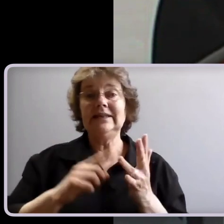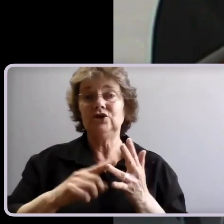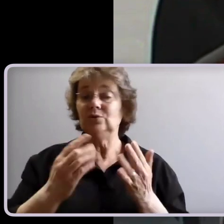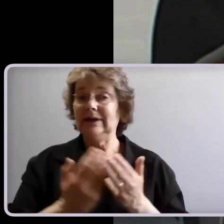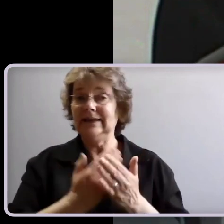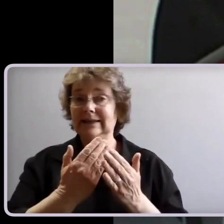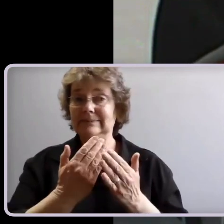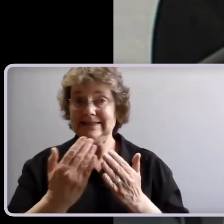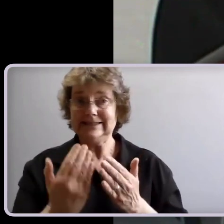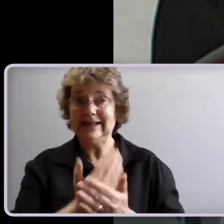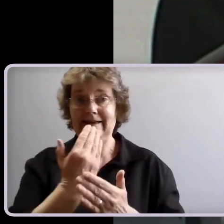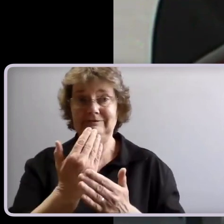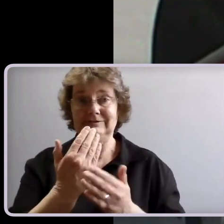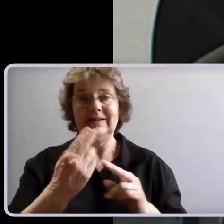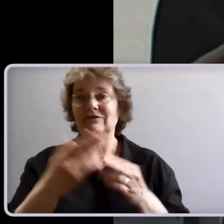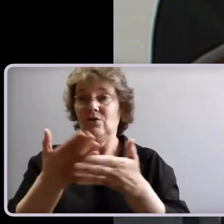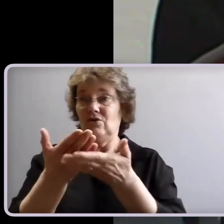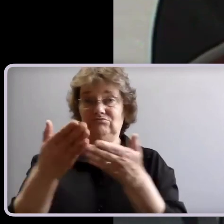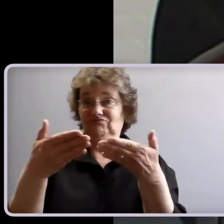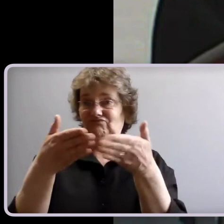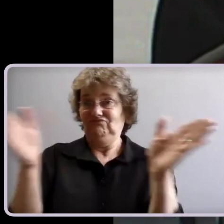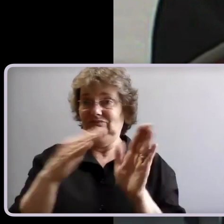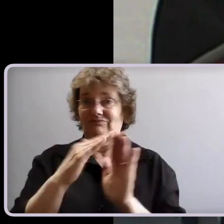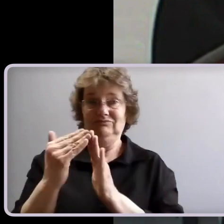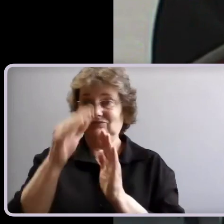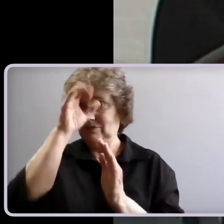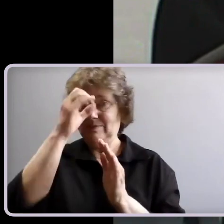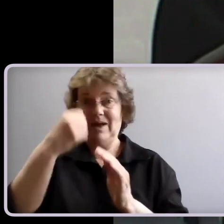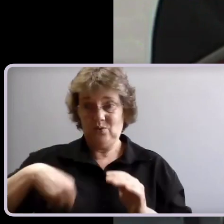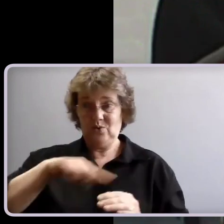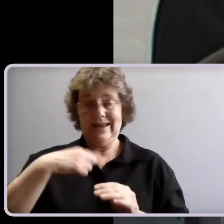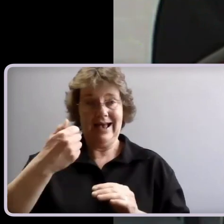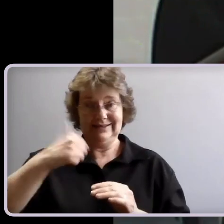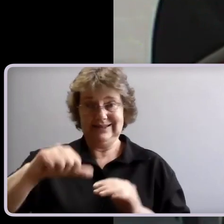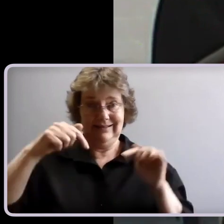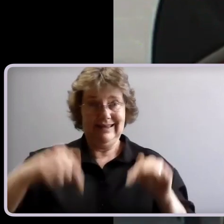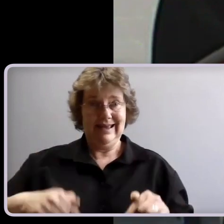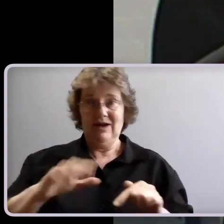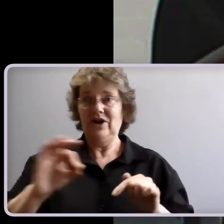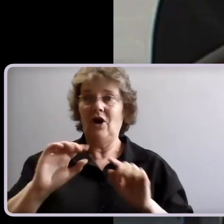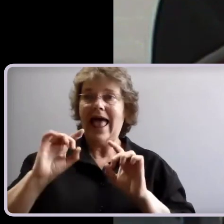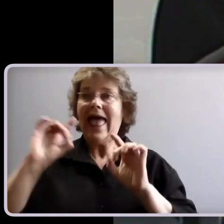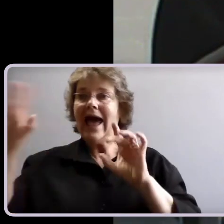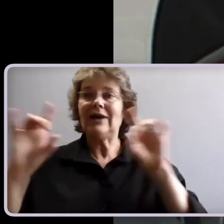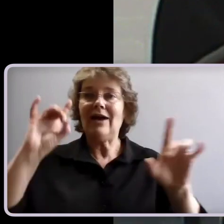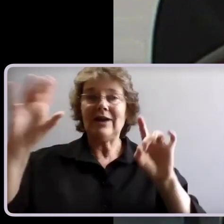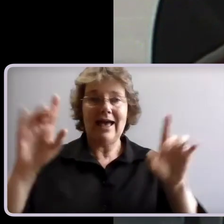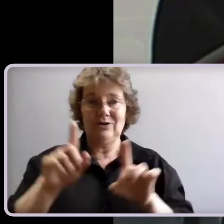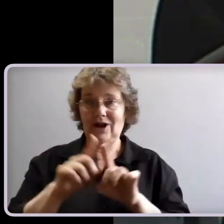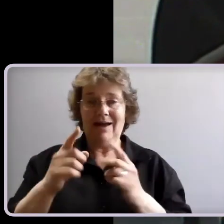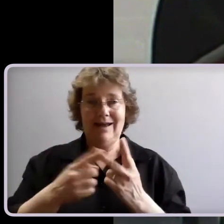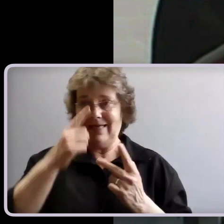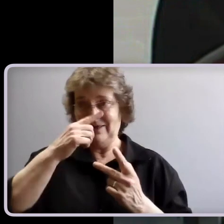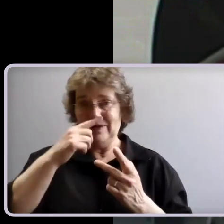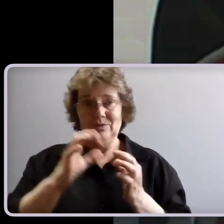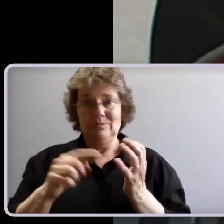don't go out quite as much as everybody else. Thank you so much to Daru for hosting this conversation today, and to